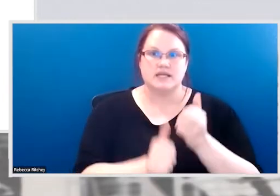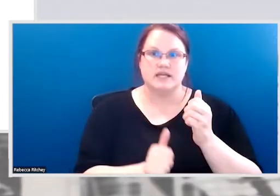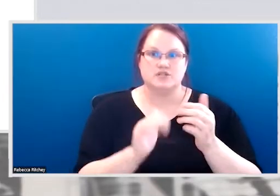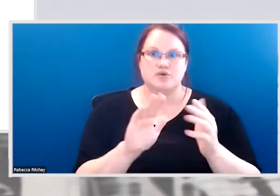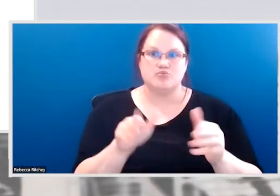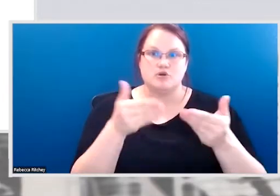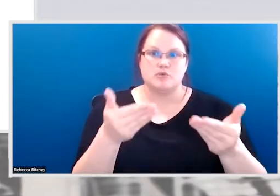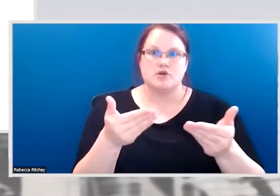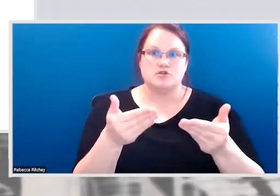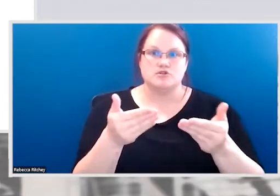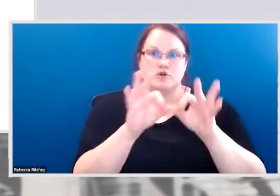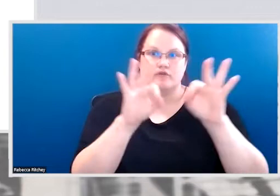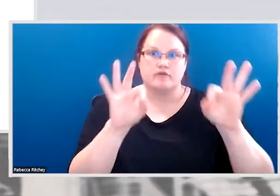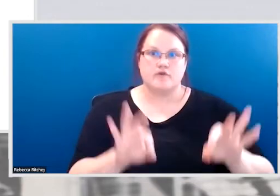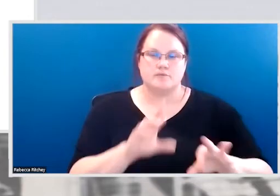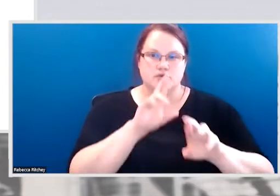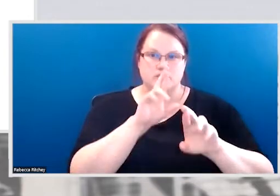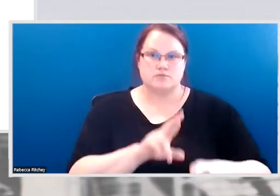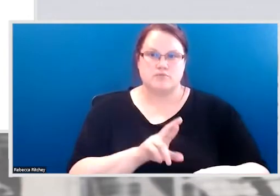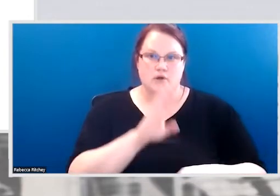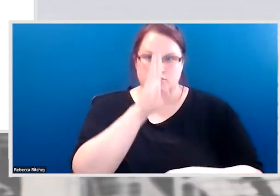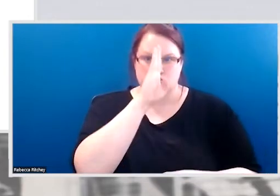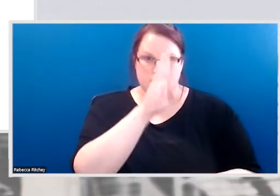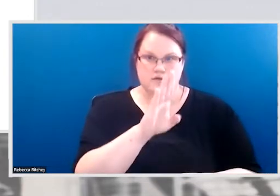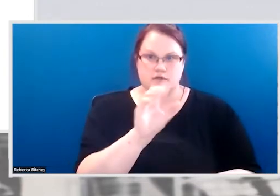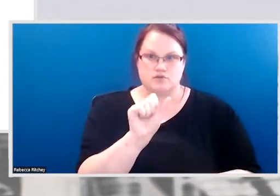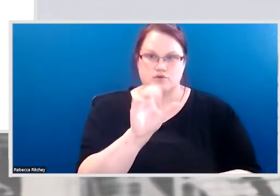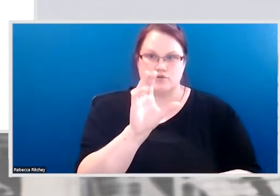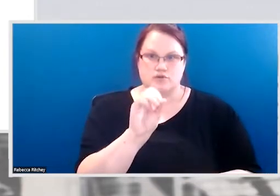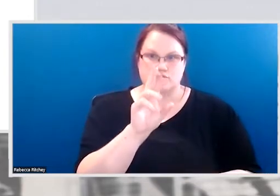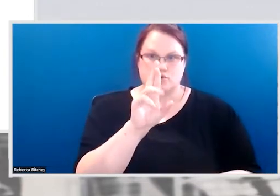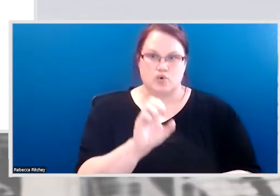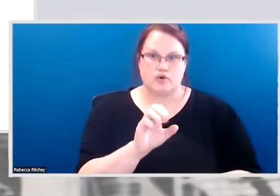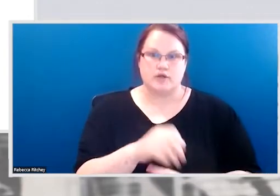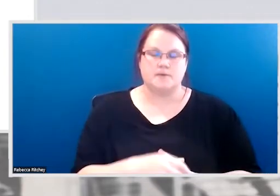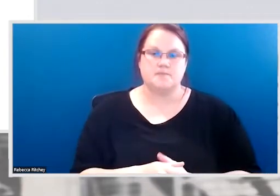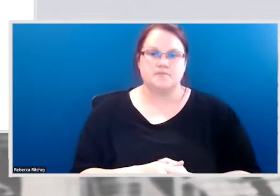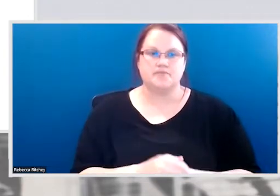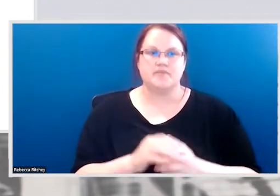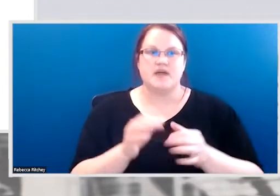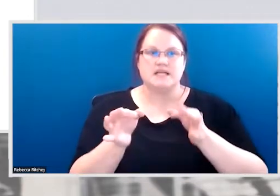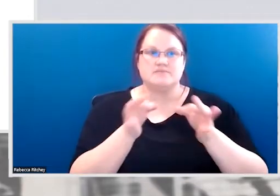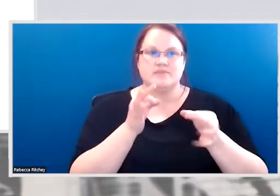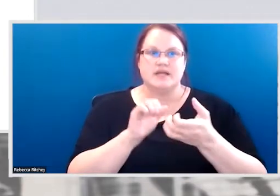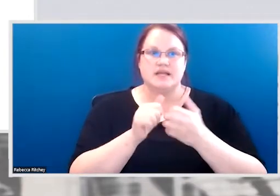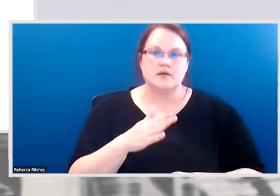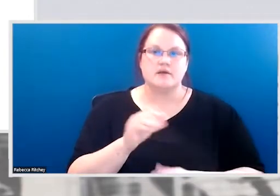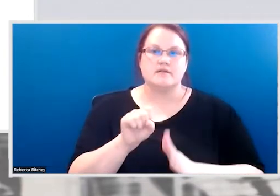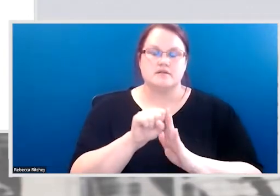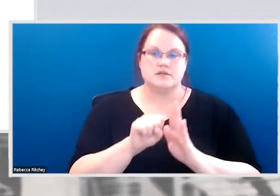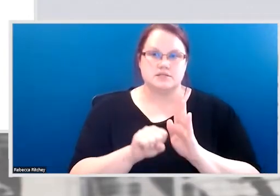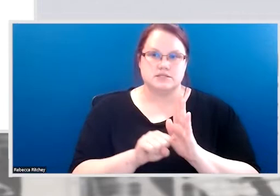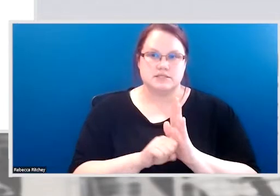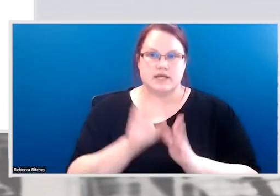people to respond directly to those scoring prompts. So explain to us how this project achieves compliance with a federal or state mandate,